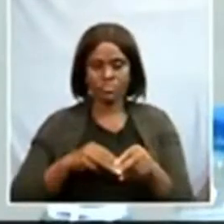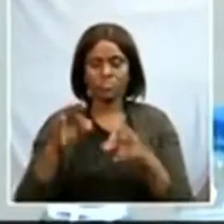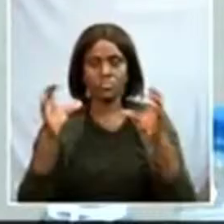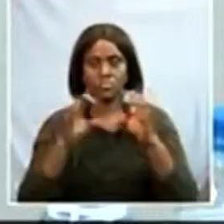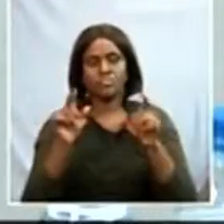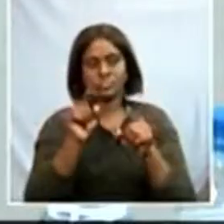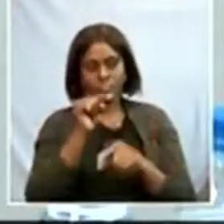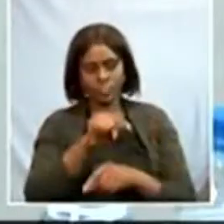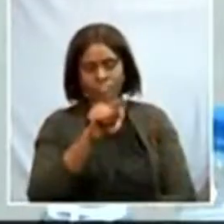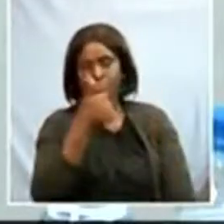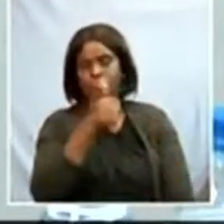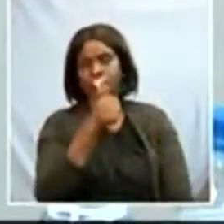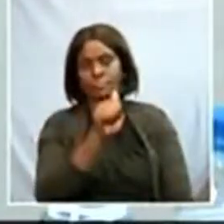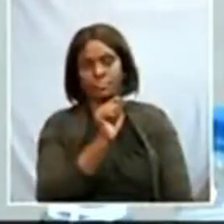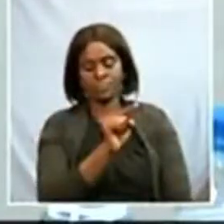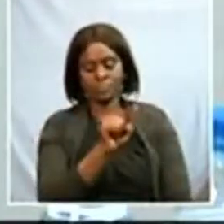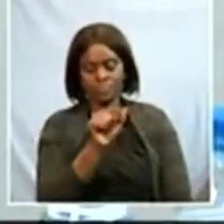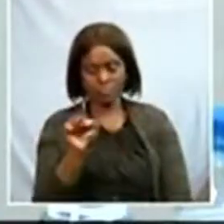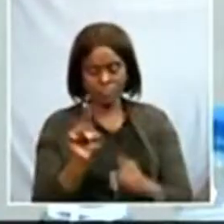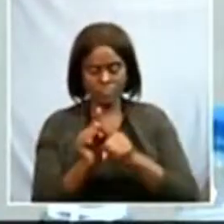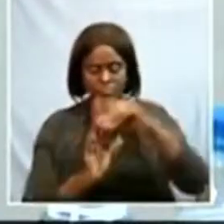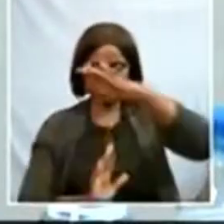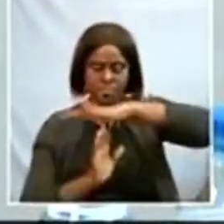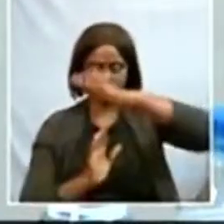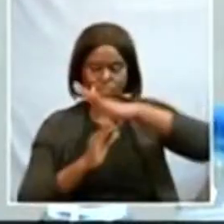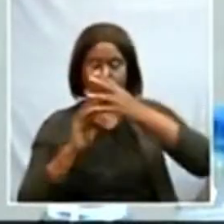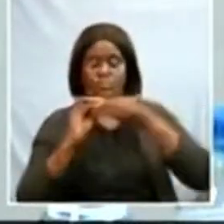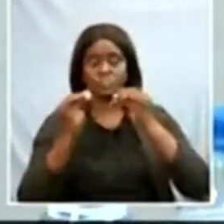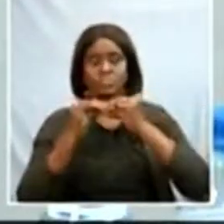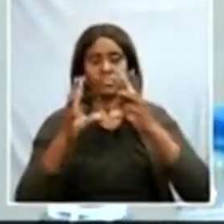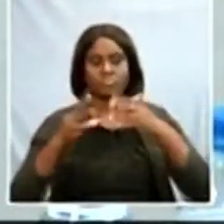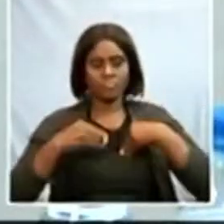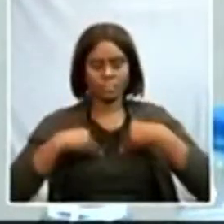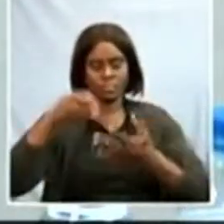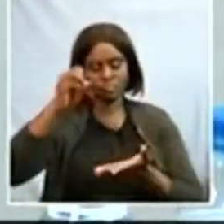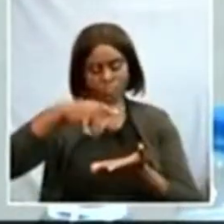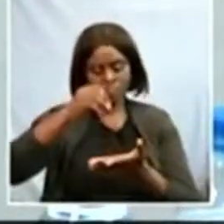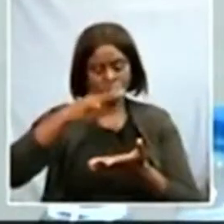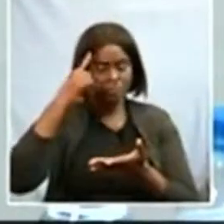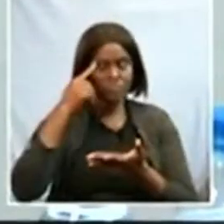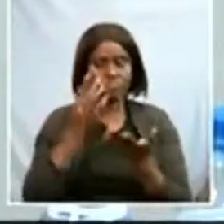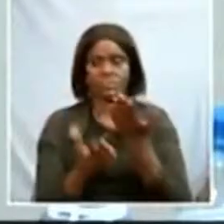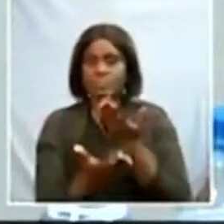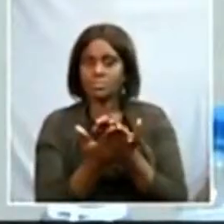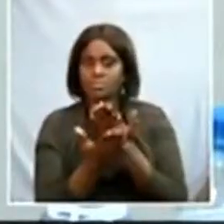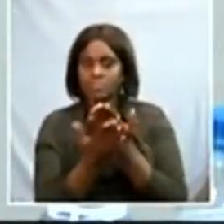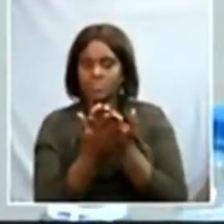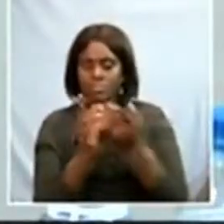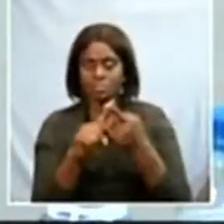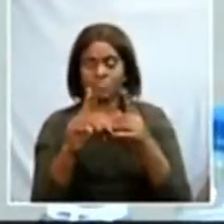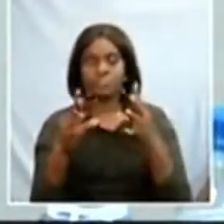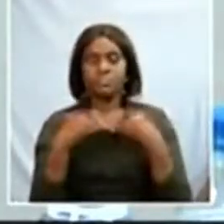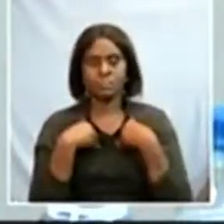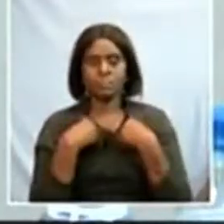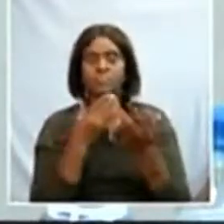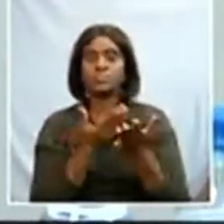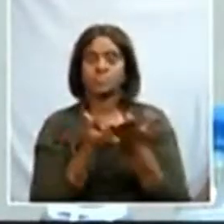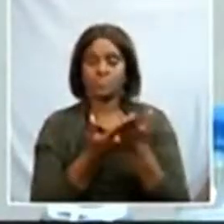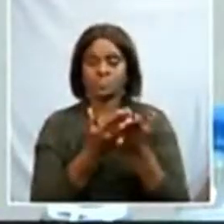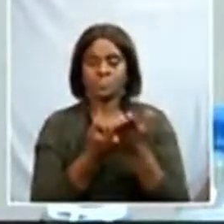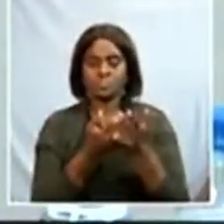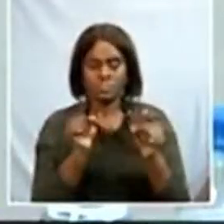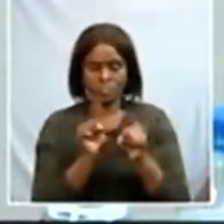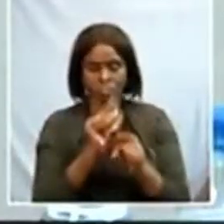are 10. The minimum acceptable copies for an addendum to be accepted here